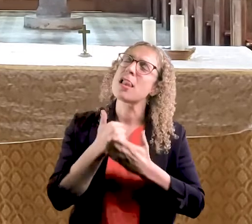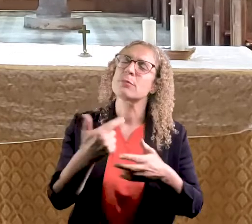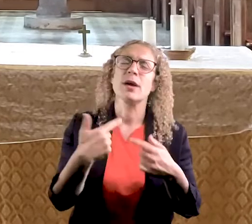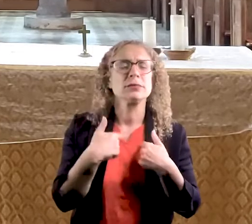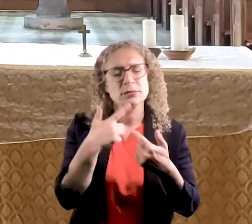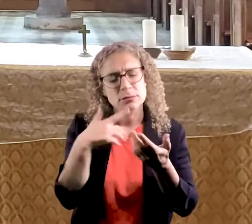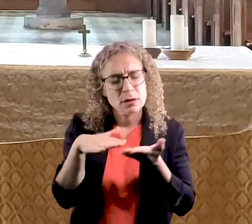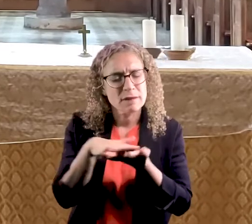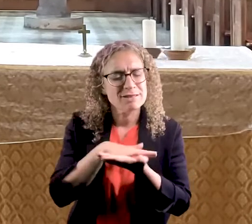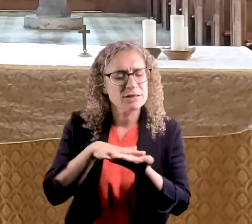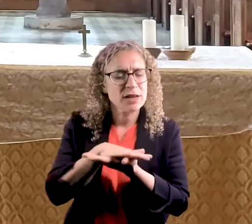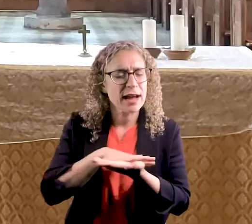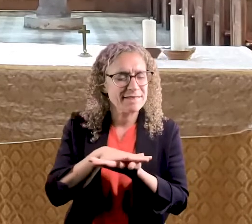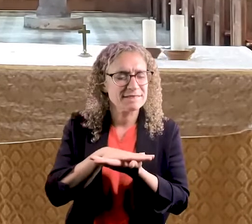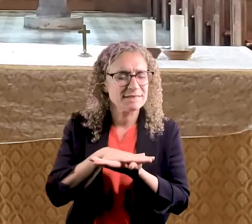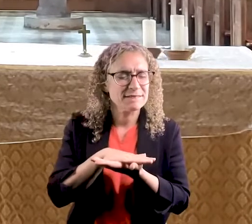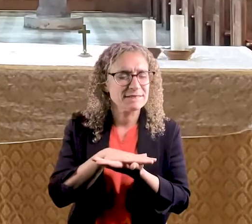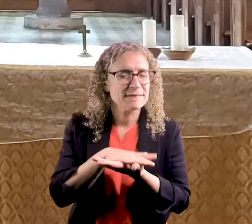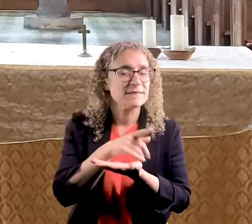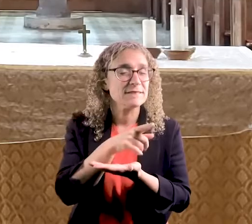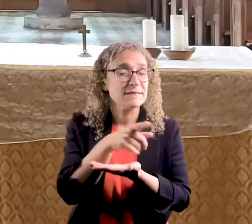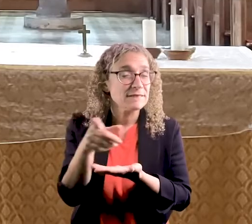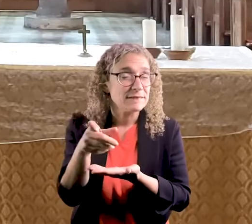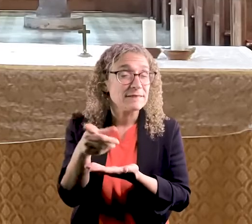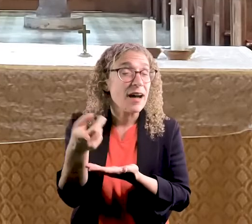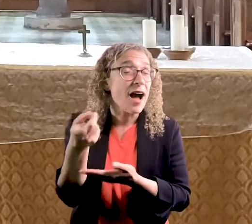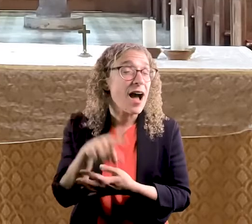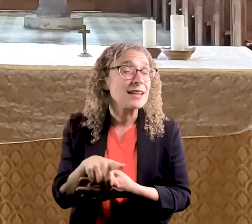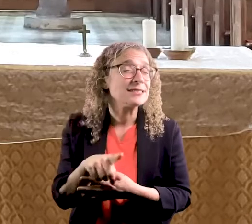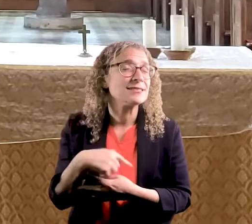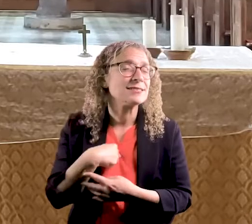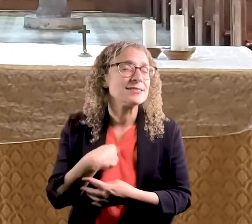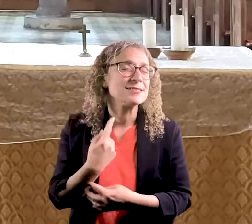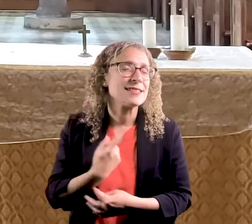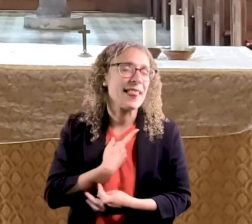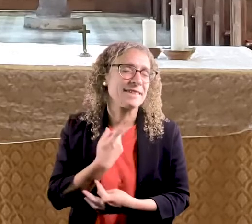Help us to be forgiving towards ourselves.